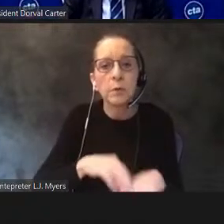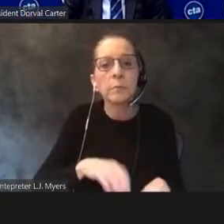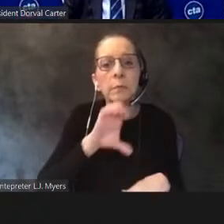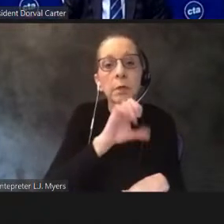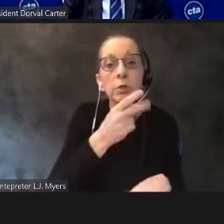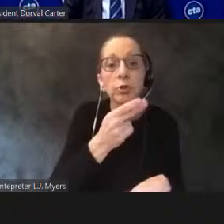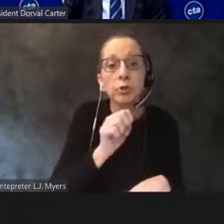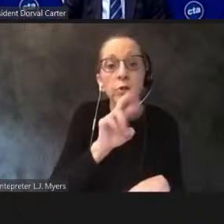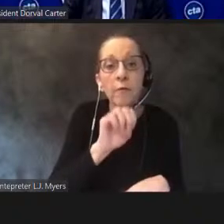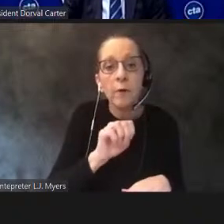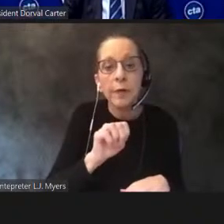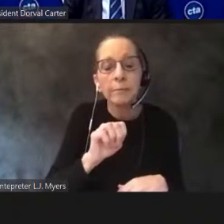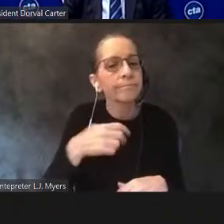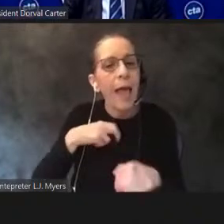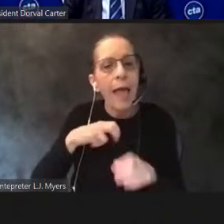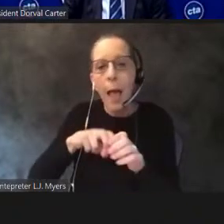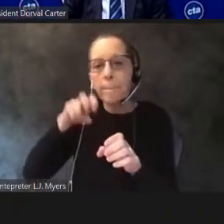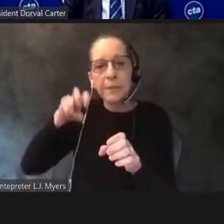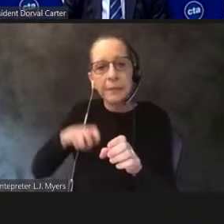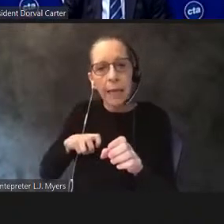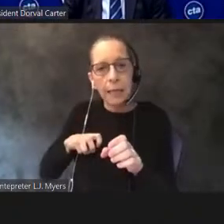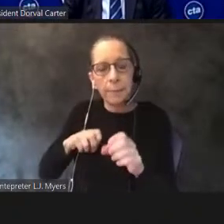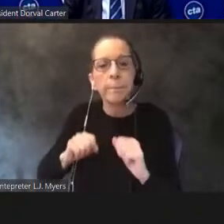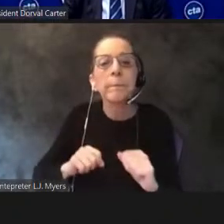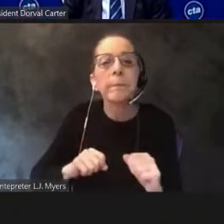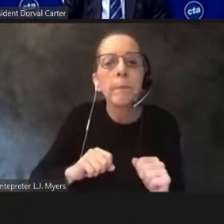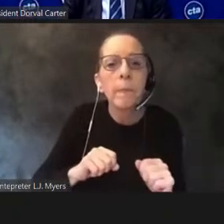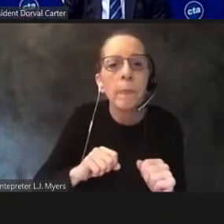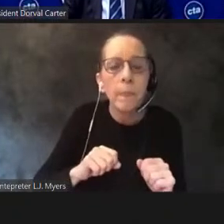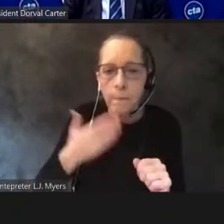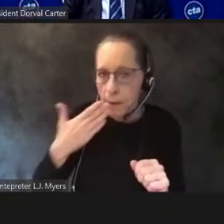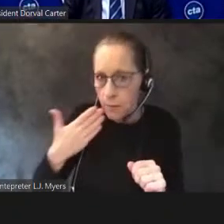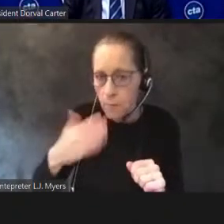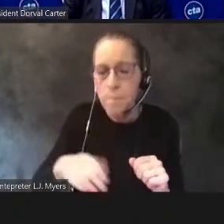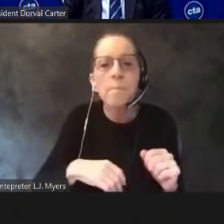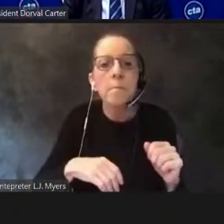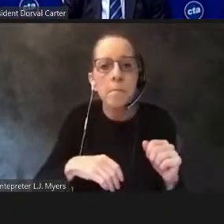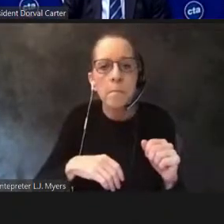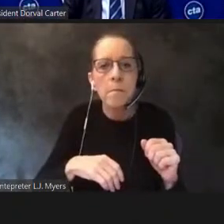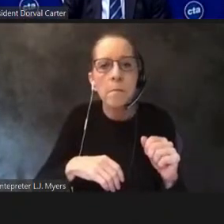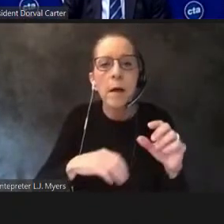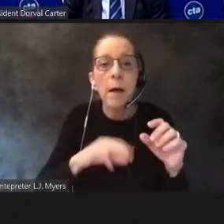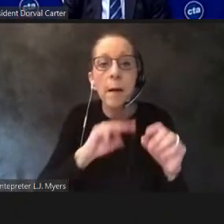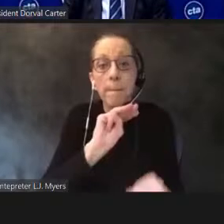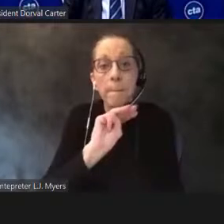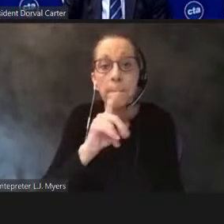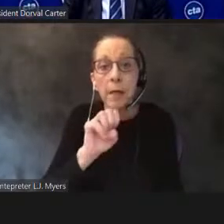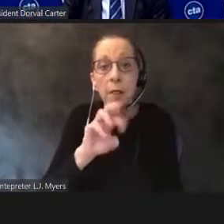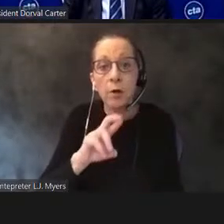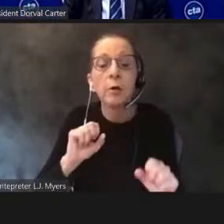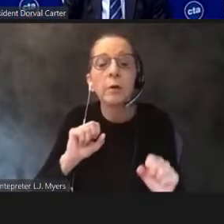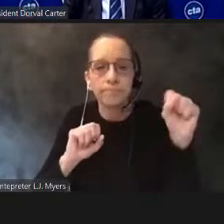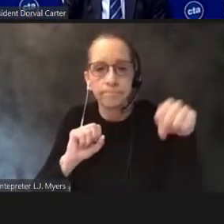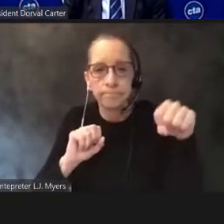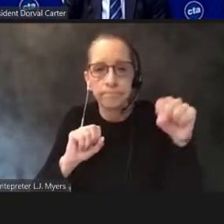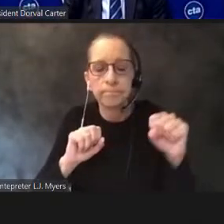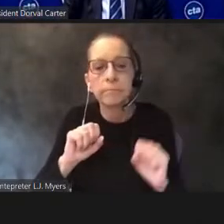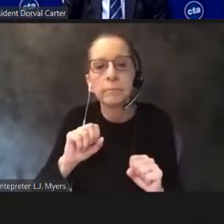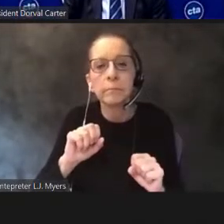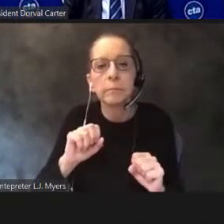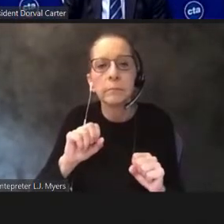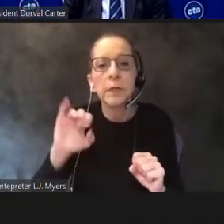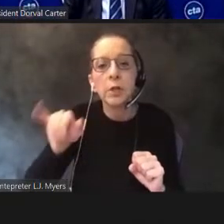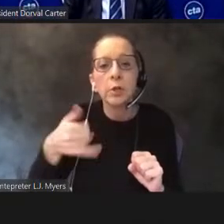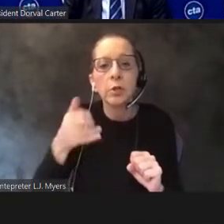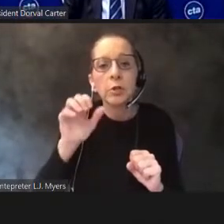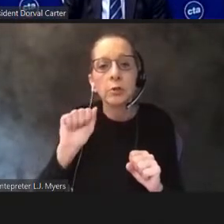Chevrolet. I abstain on this matter. Okay, thank you. Director Miller? Yes. Director